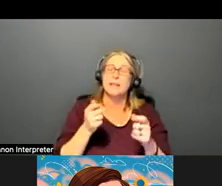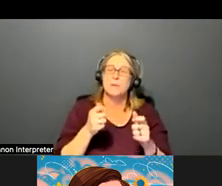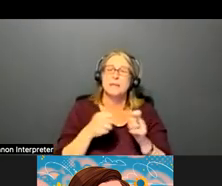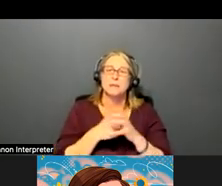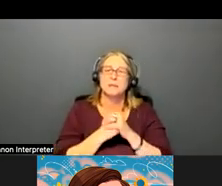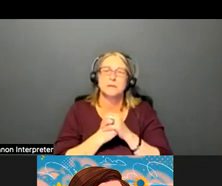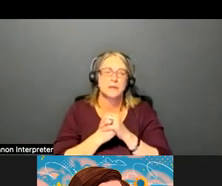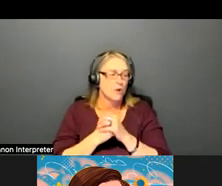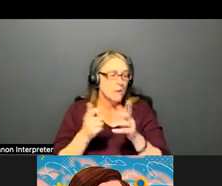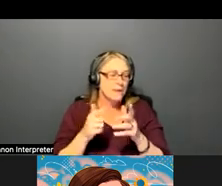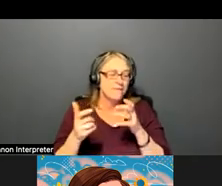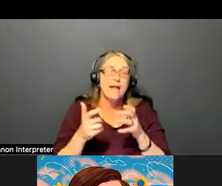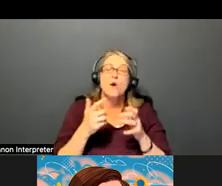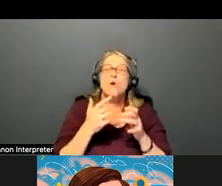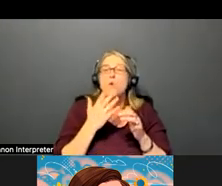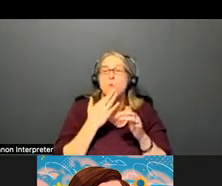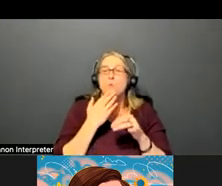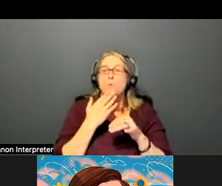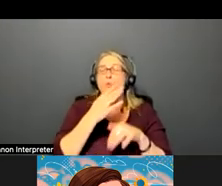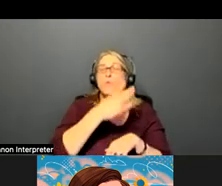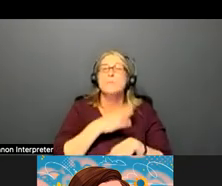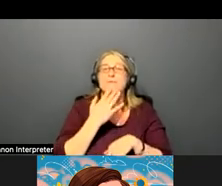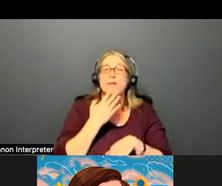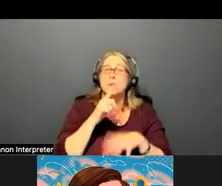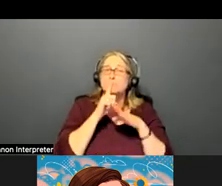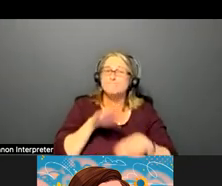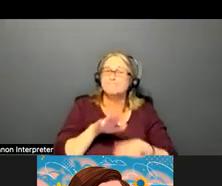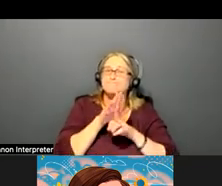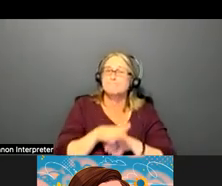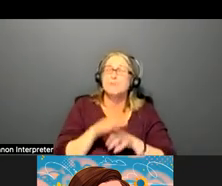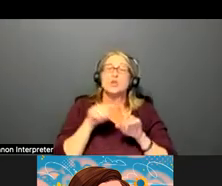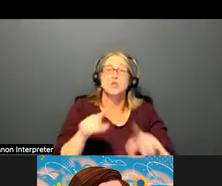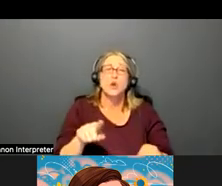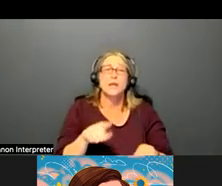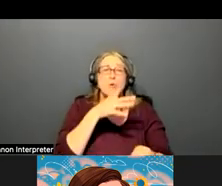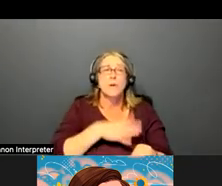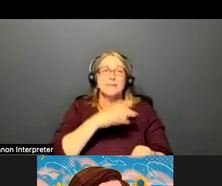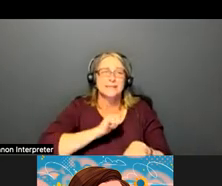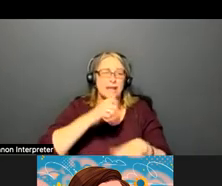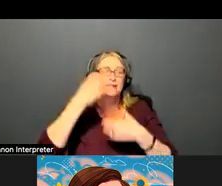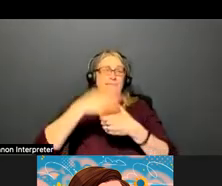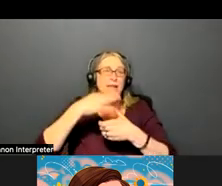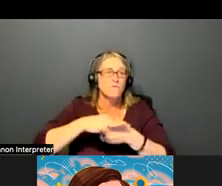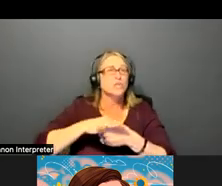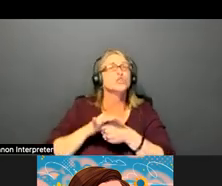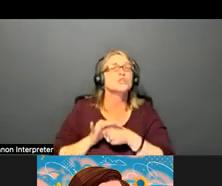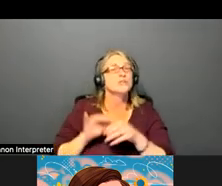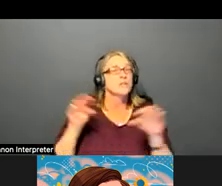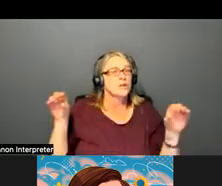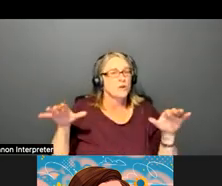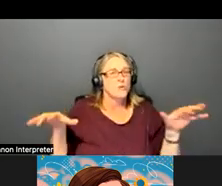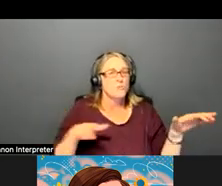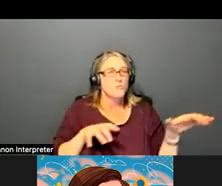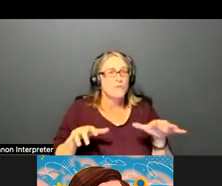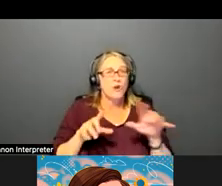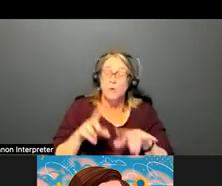conversation reminds me of how women of color were marginalized and silenced during the women's suffrage movement. Are we seeing that same thing during the